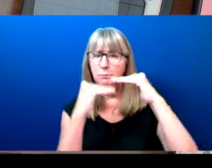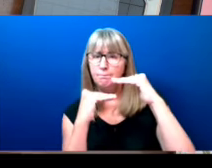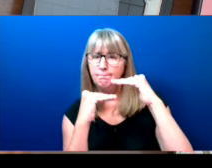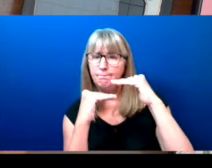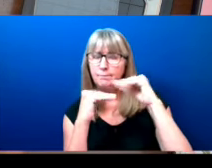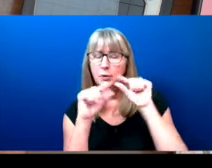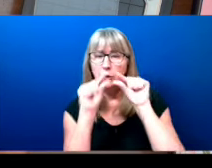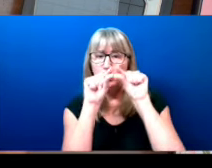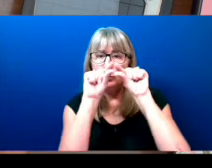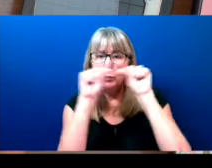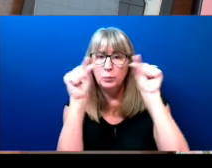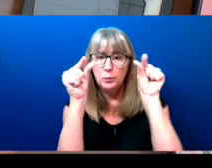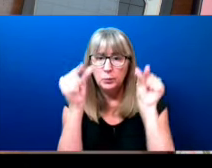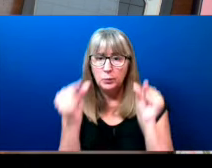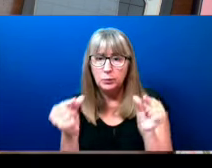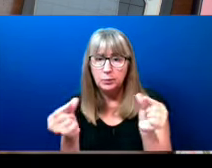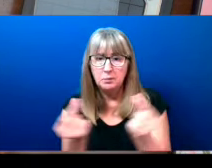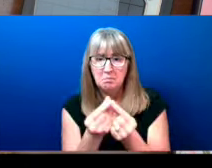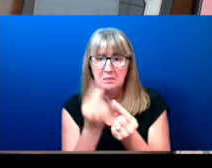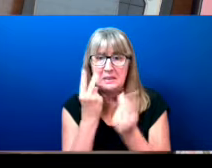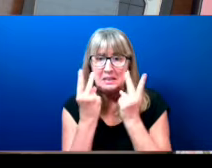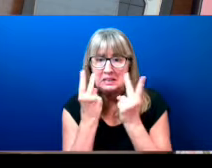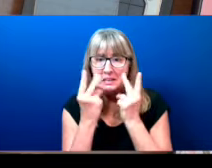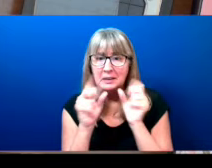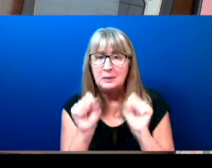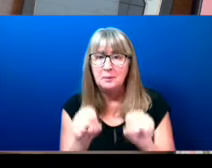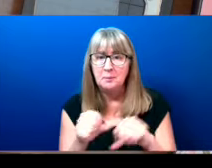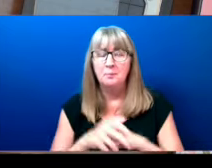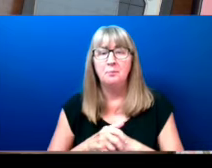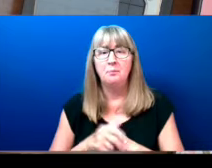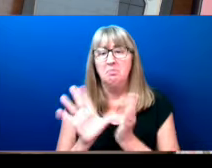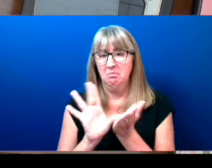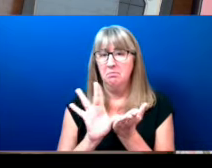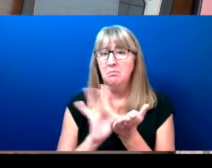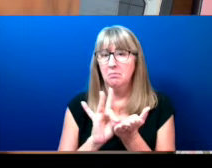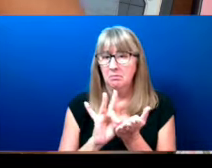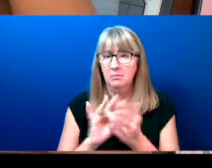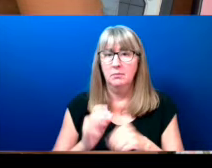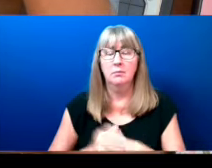a frame of the green. And I glued down the holly paper.